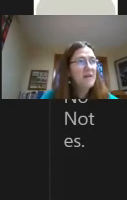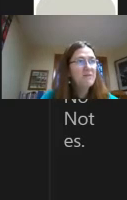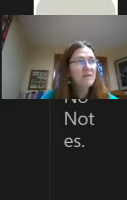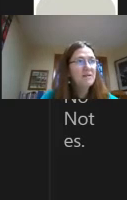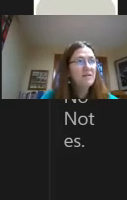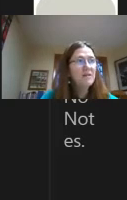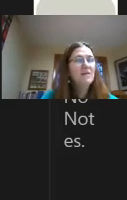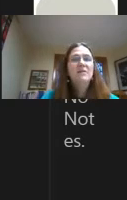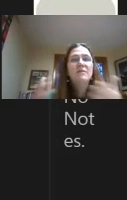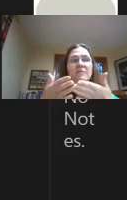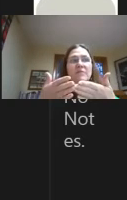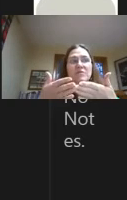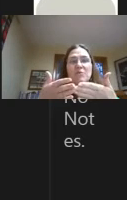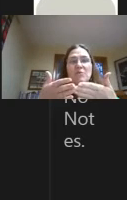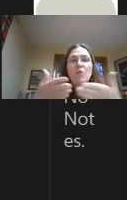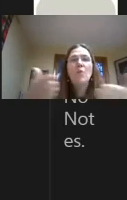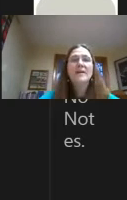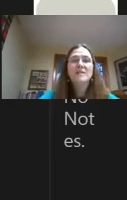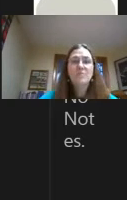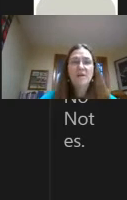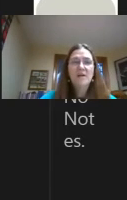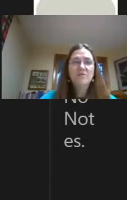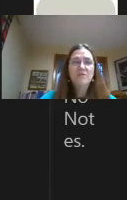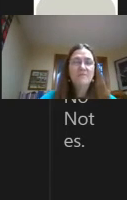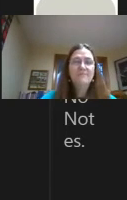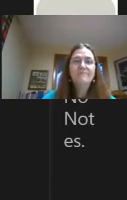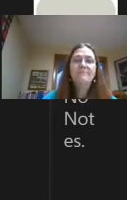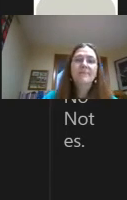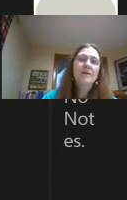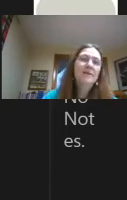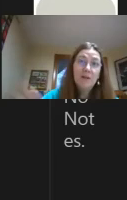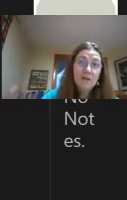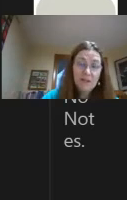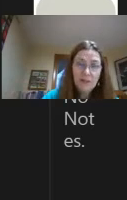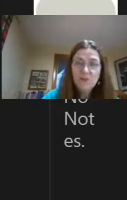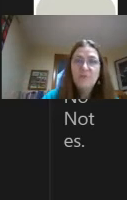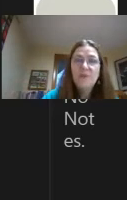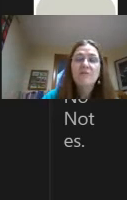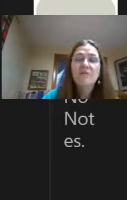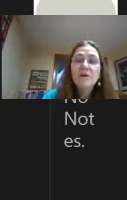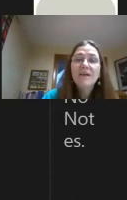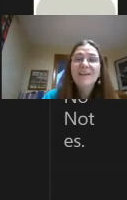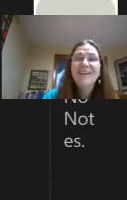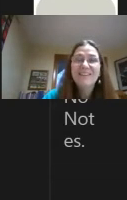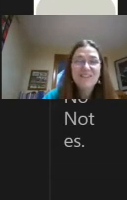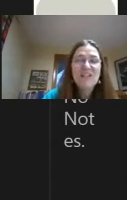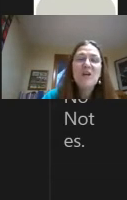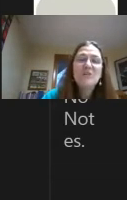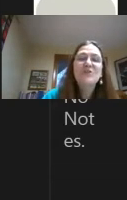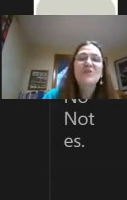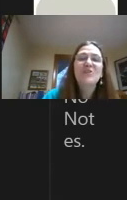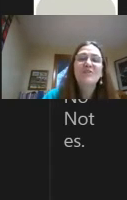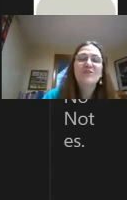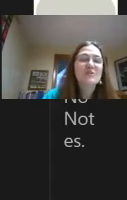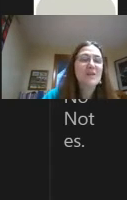really benefit from some more widespread nitrogen. You're not going to get the animals to pee everywhere evenly,